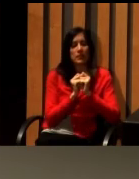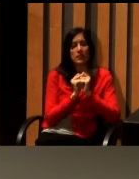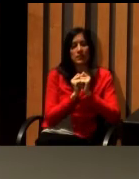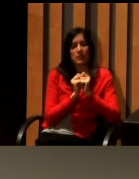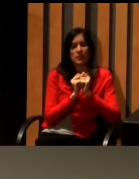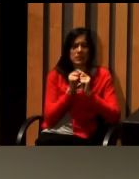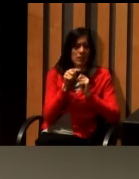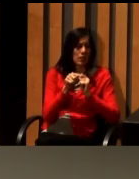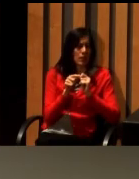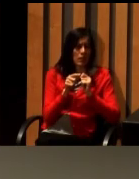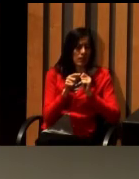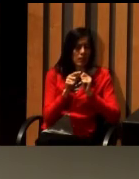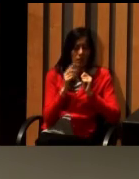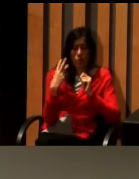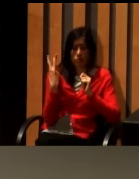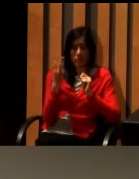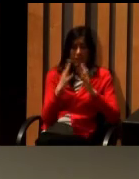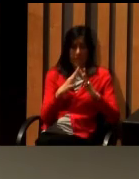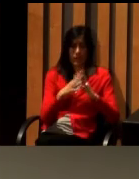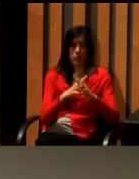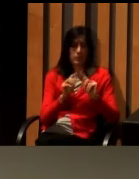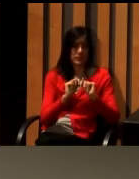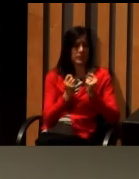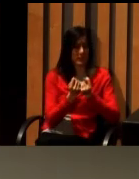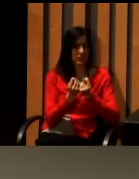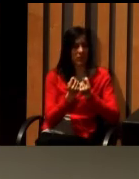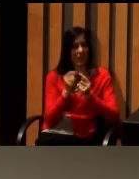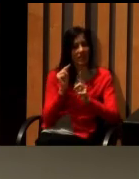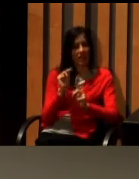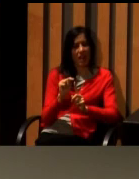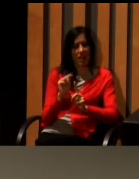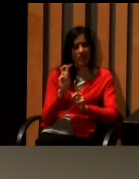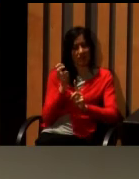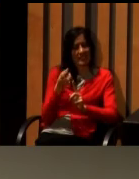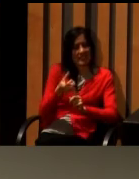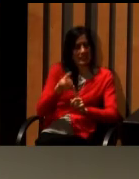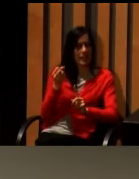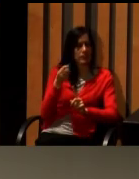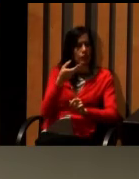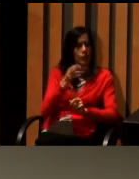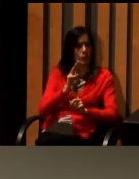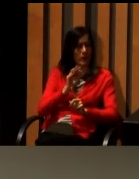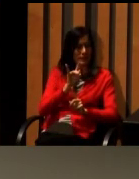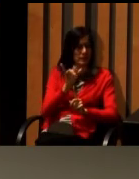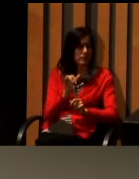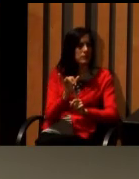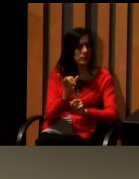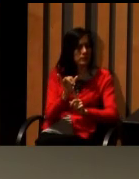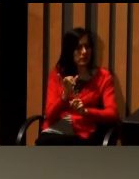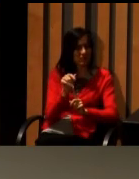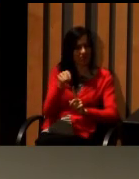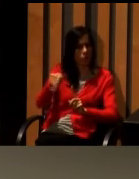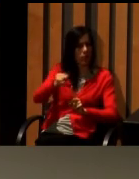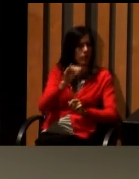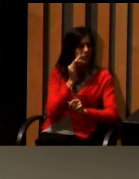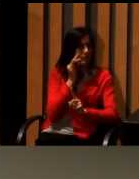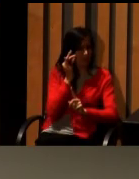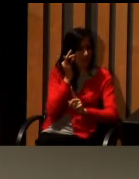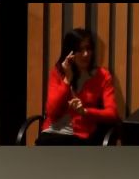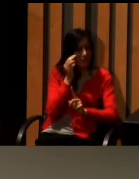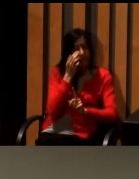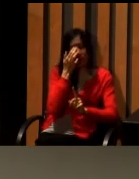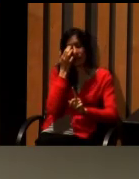continues not only to take away the humanity of Native Americans, but it is also something